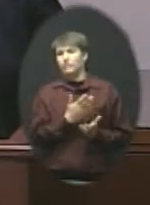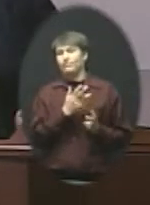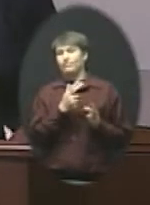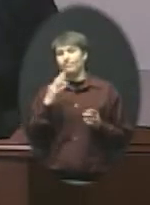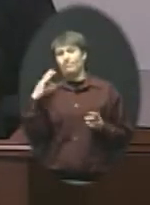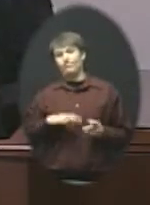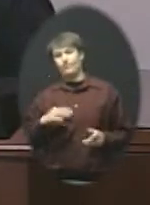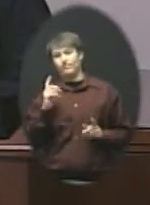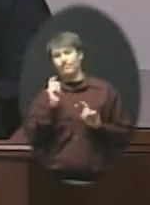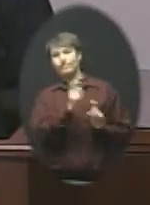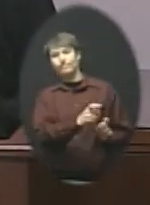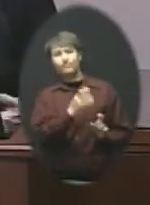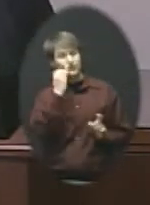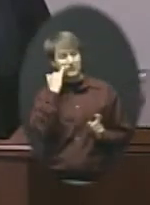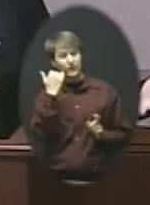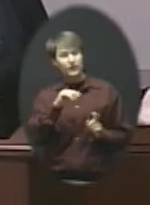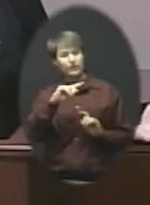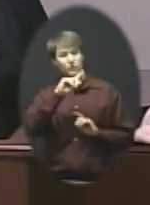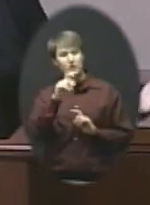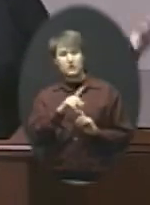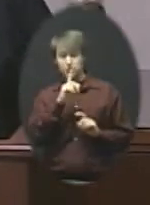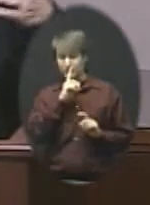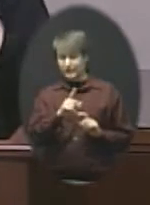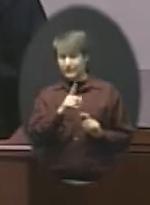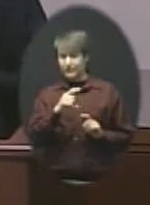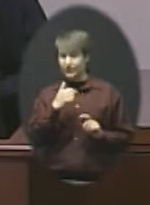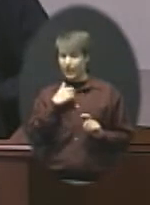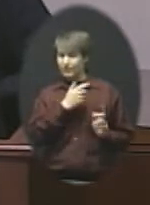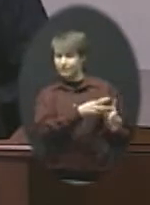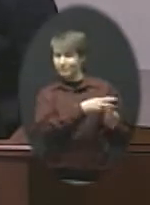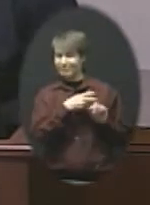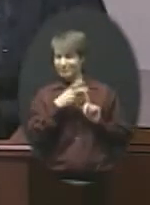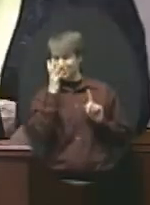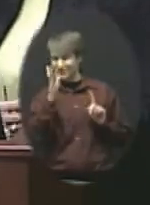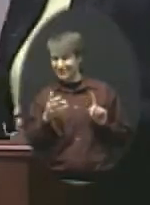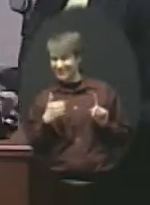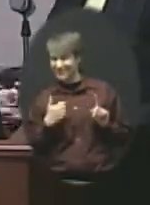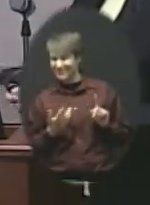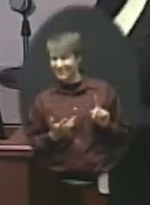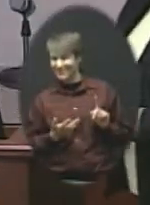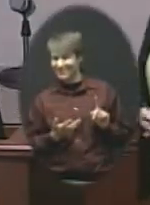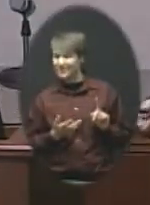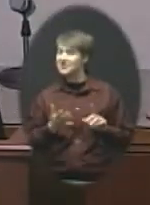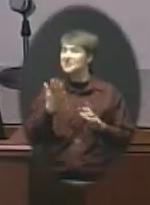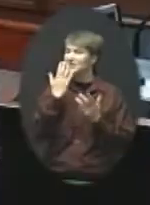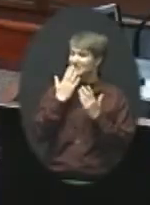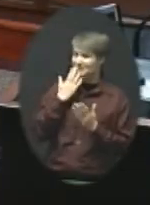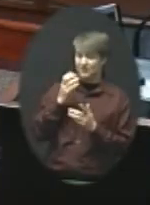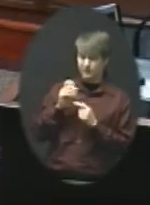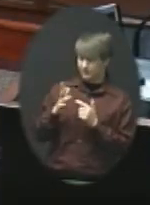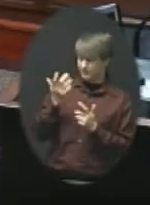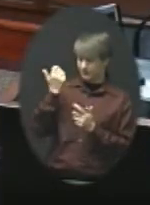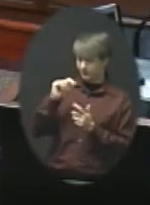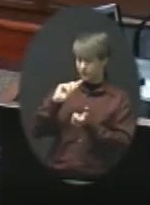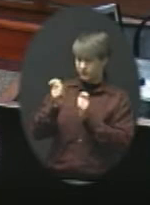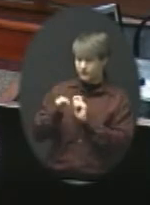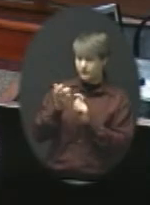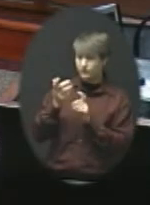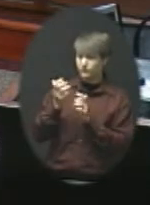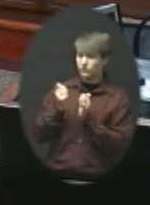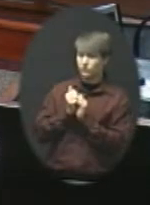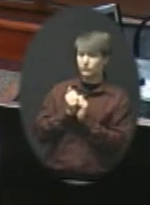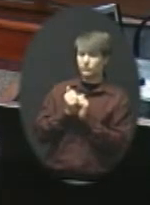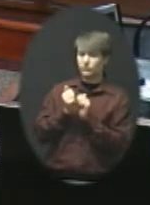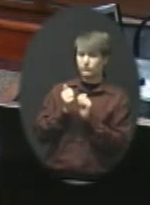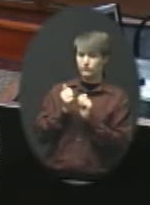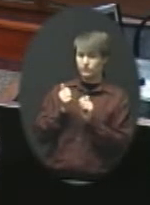credit to her. So if you have any questions on it, I'm going to bring her up. Well, thank you. Is there a change between this